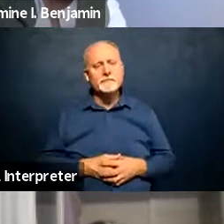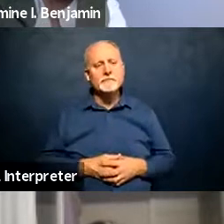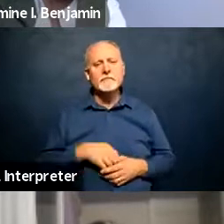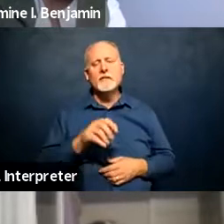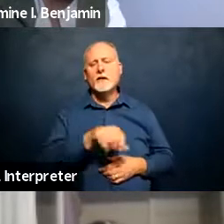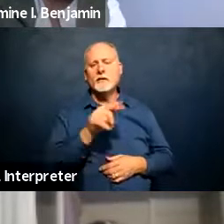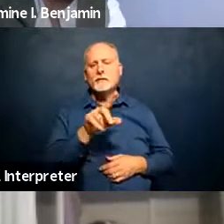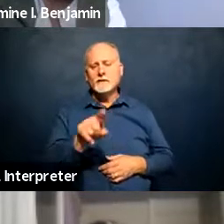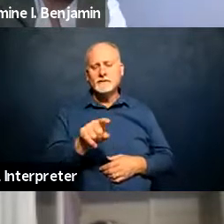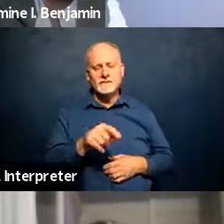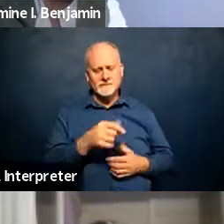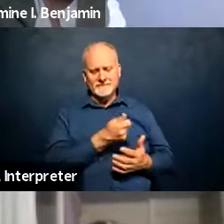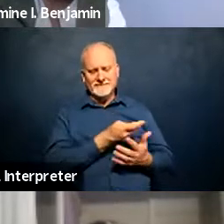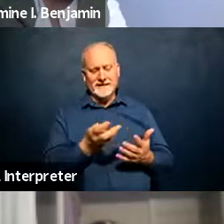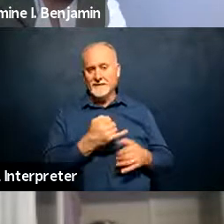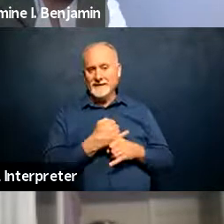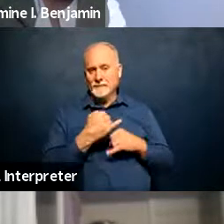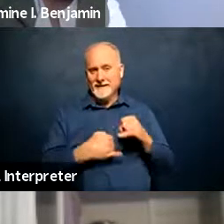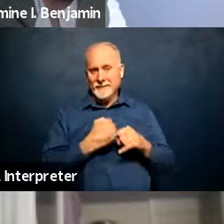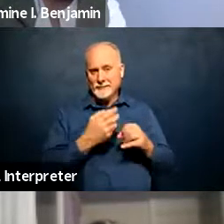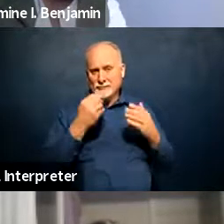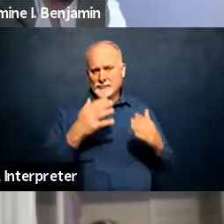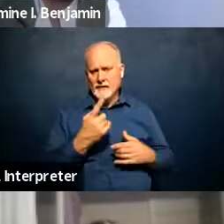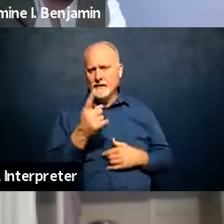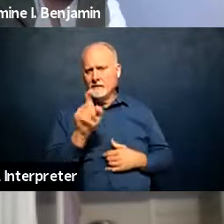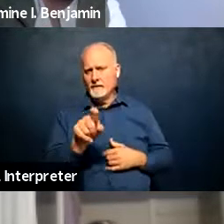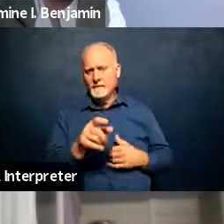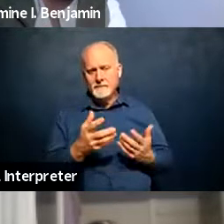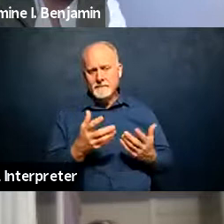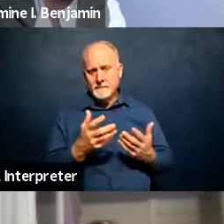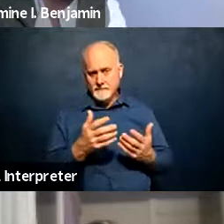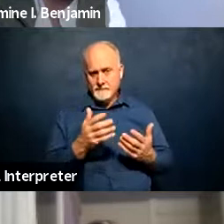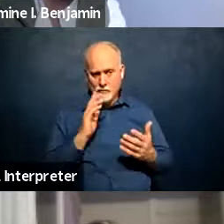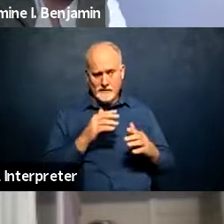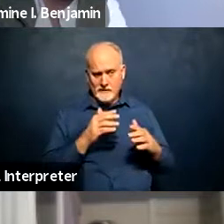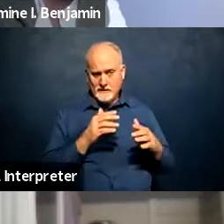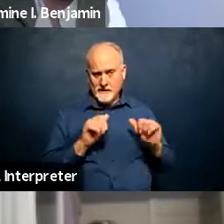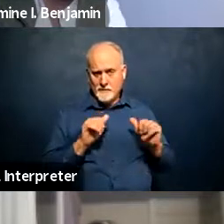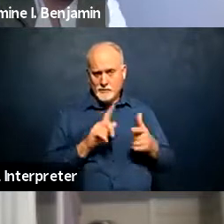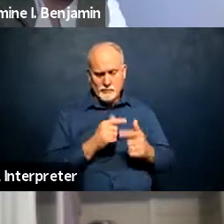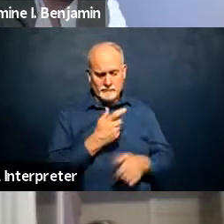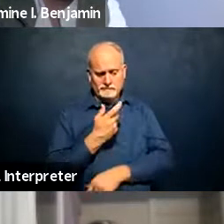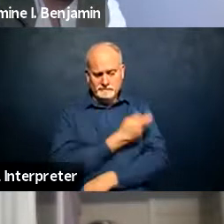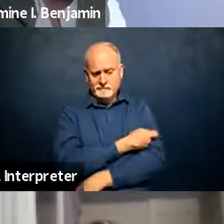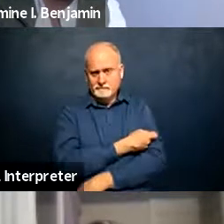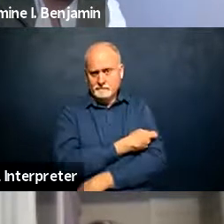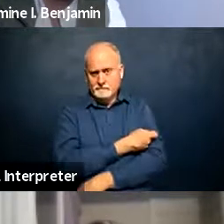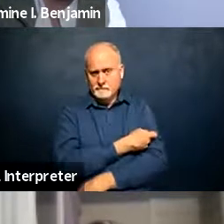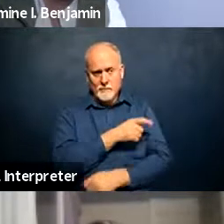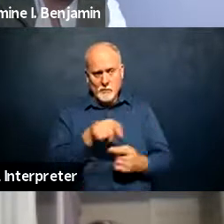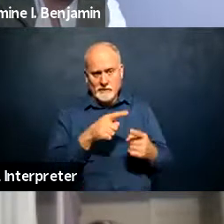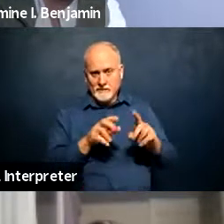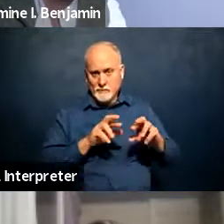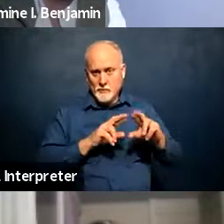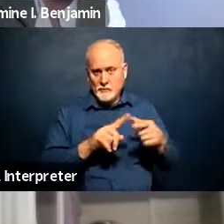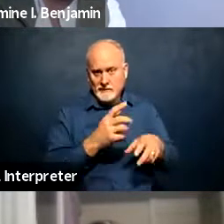who identify as international students, and they're wanting to know if they will have access to the vaccine when it's made available to UAB students.